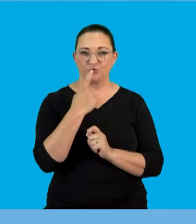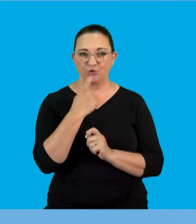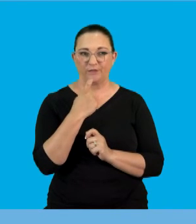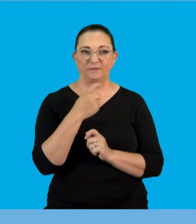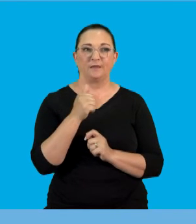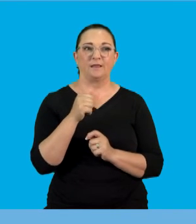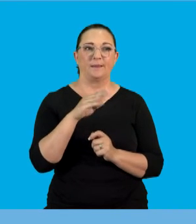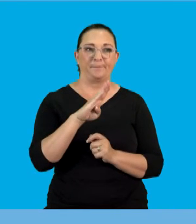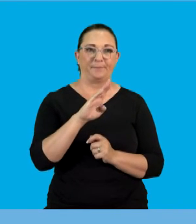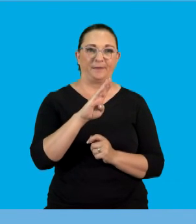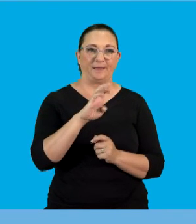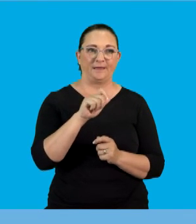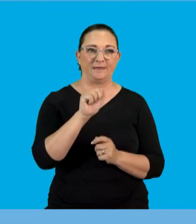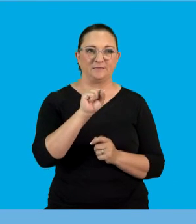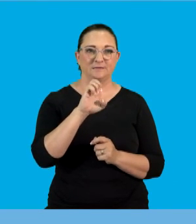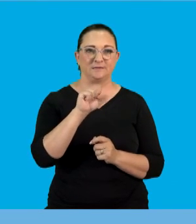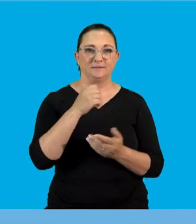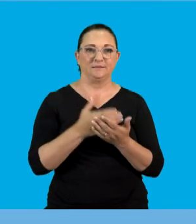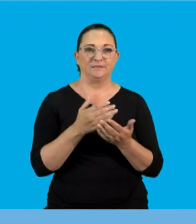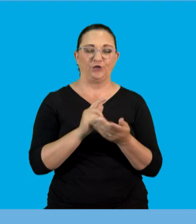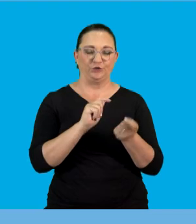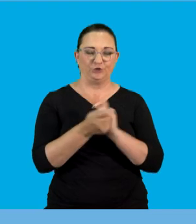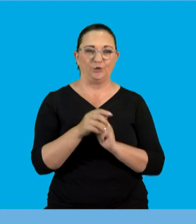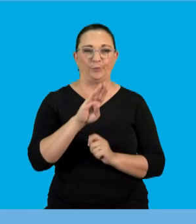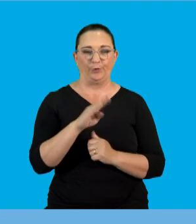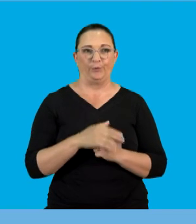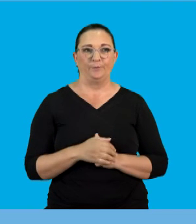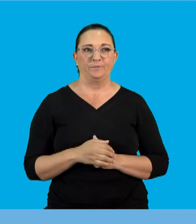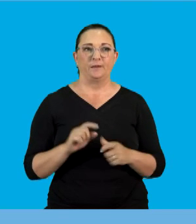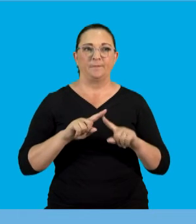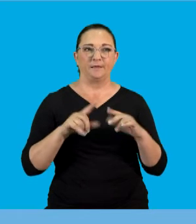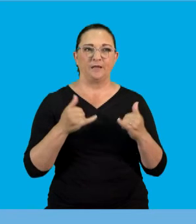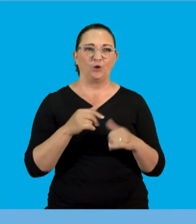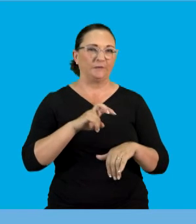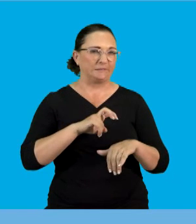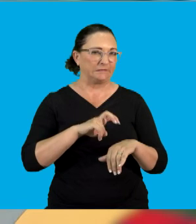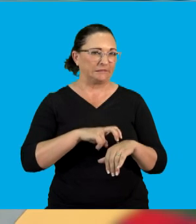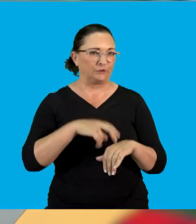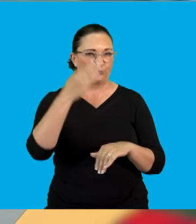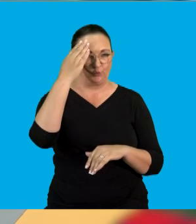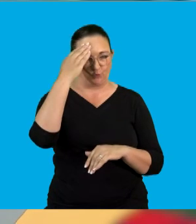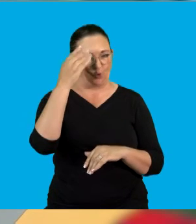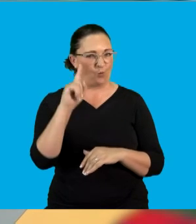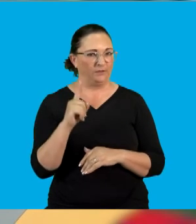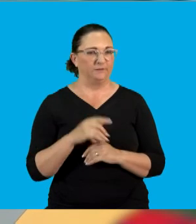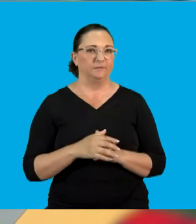There we go. Now, throughout this entire lesson, as you stay tuned, we need to know that we're going to be using